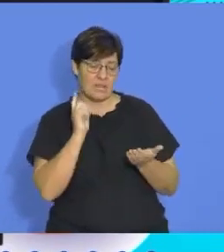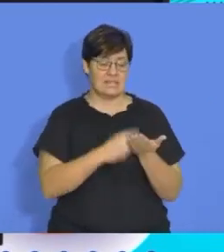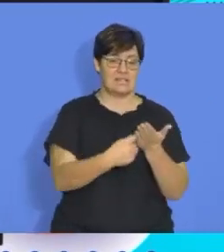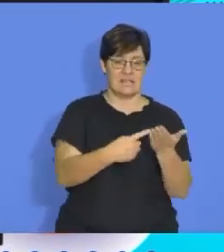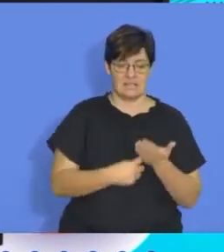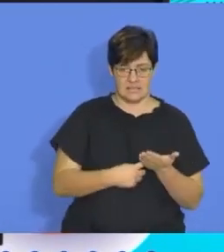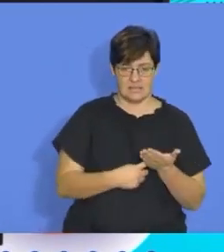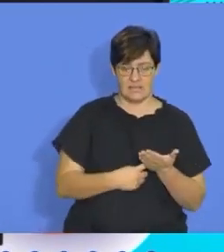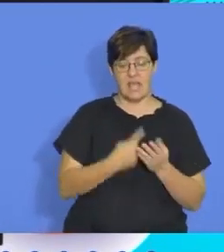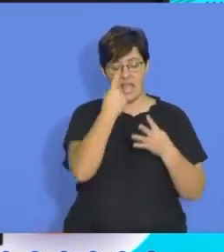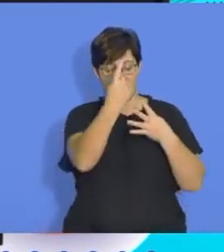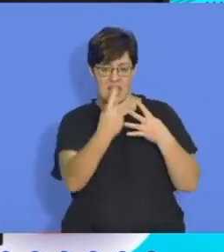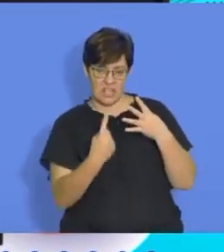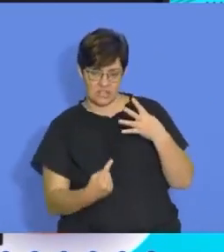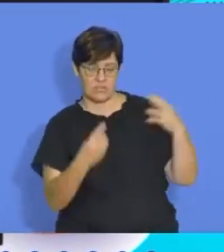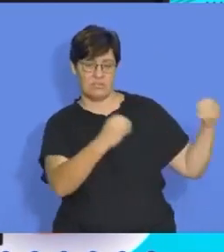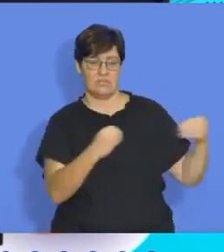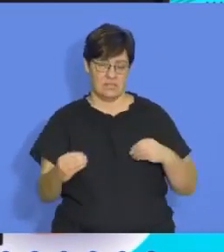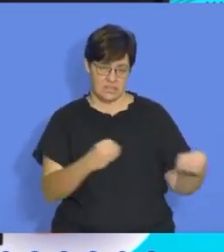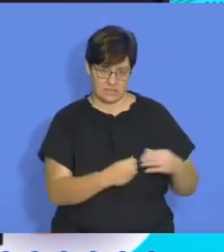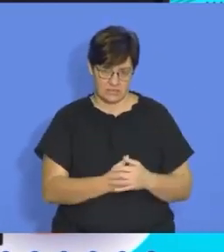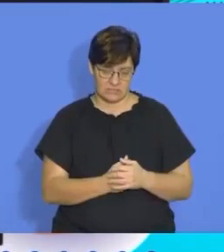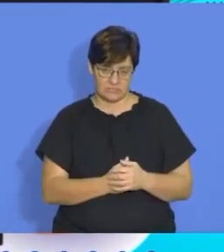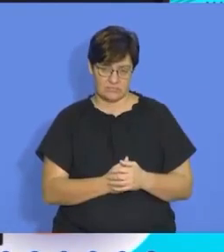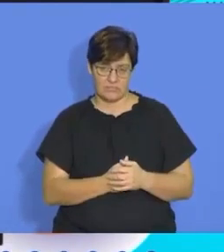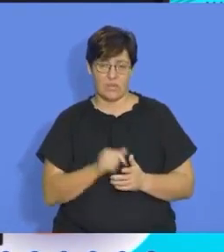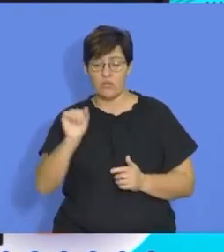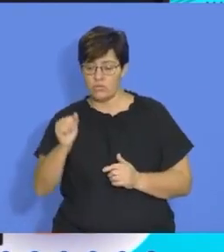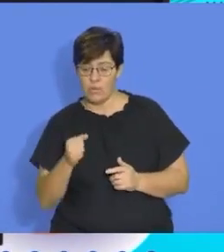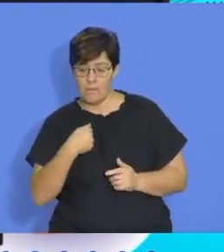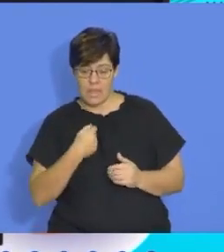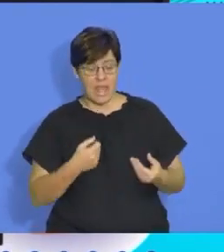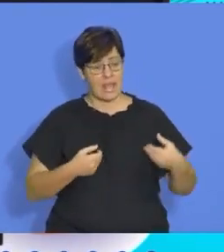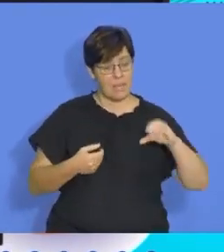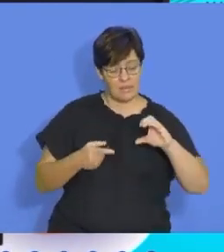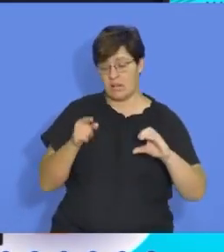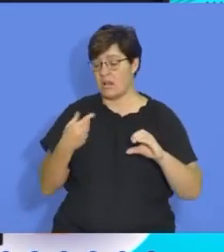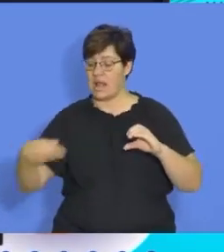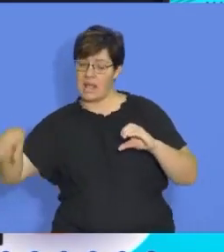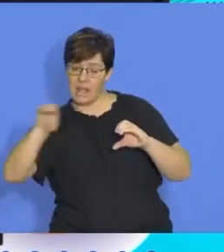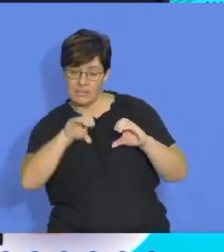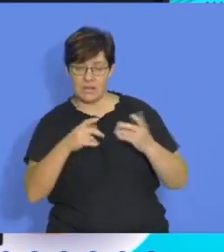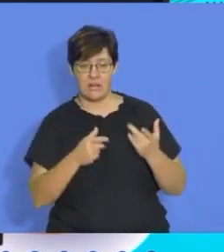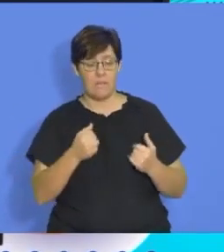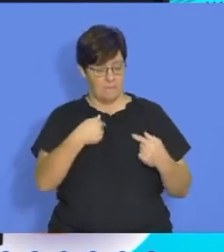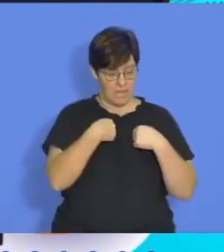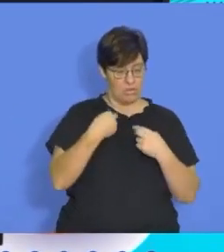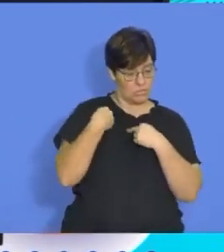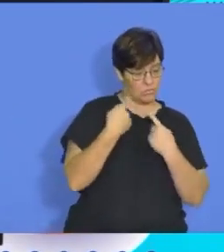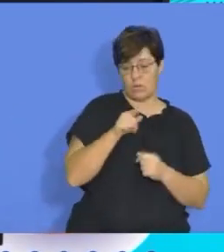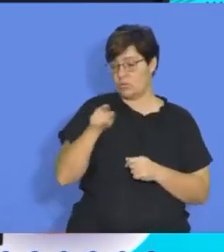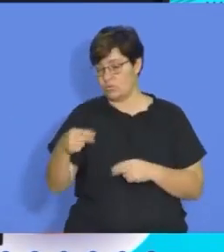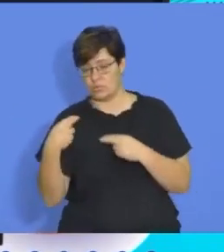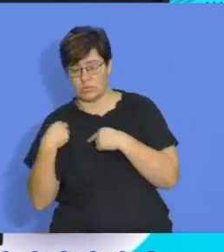together and they discuss every aspect of the business. What capital are you bringing in? What would you